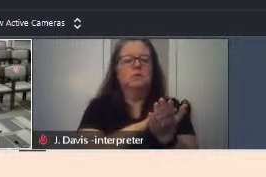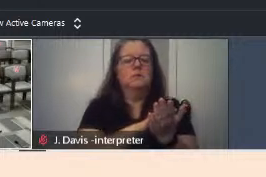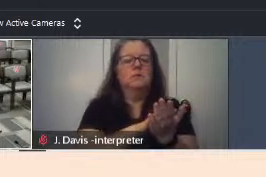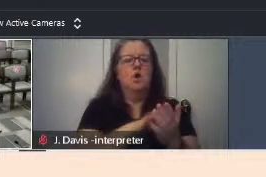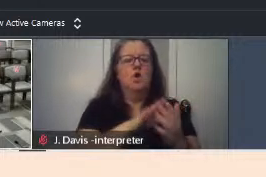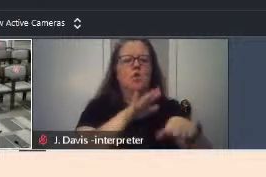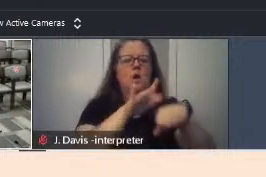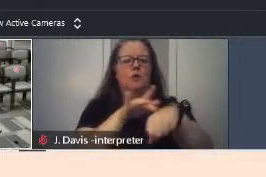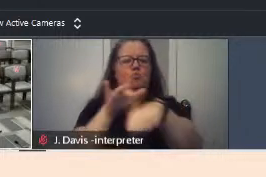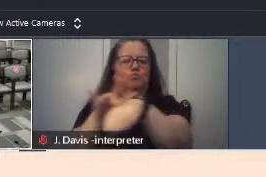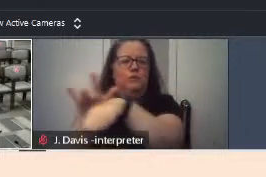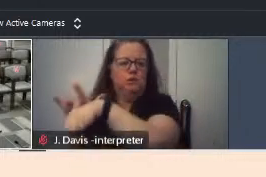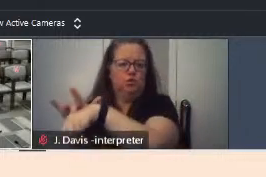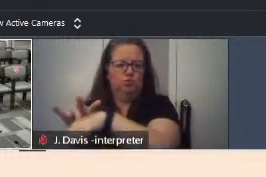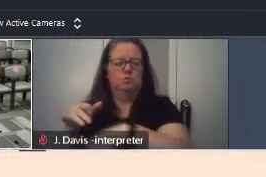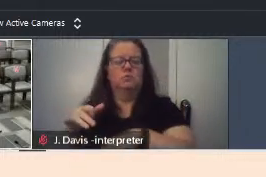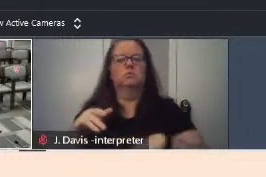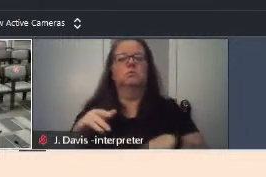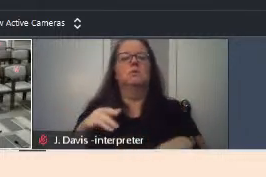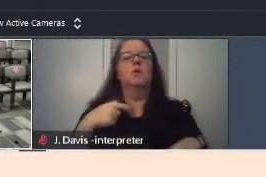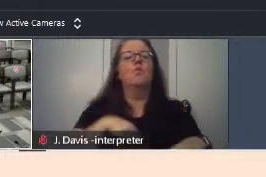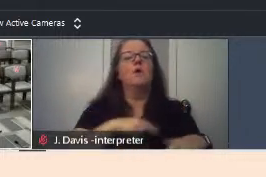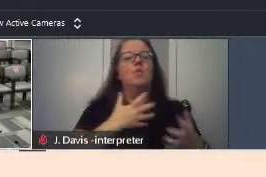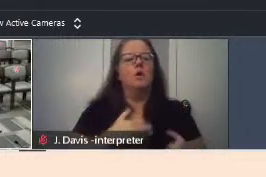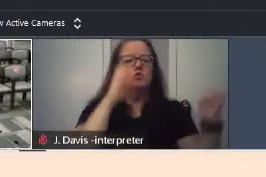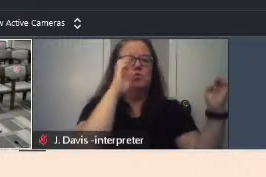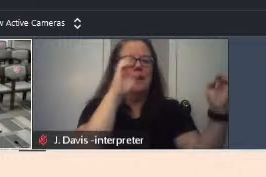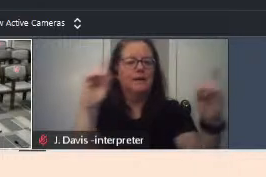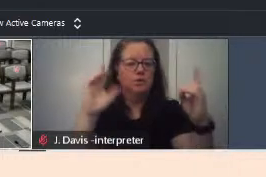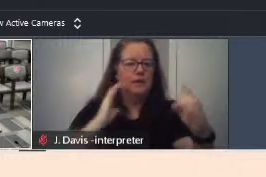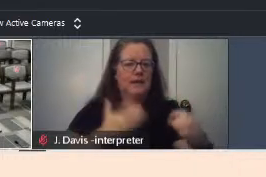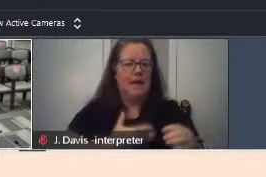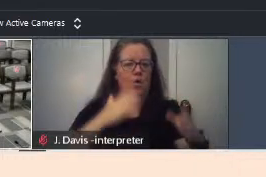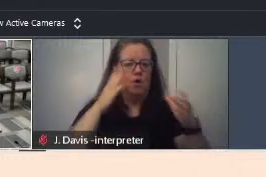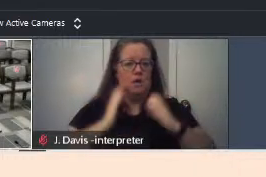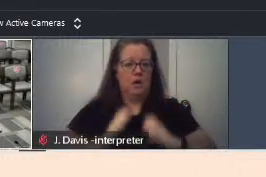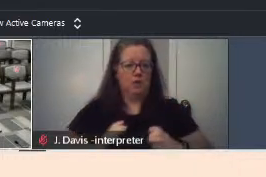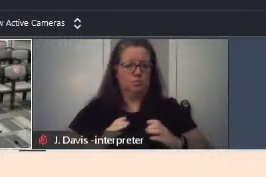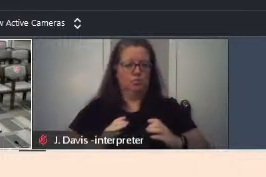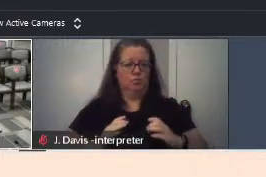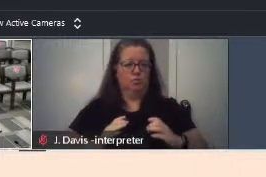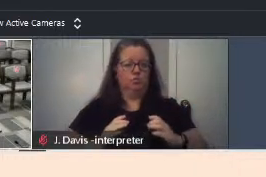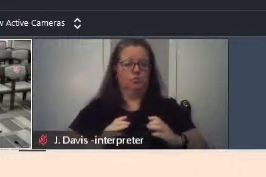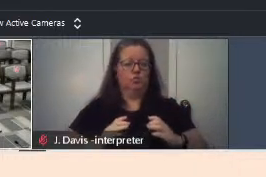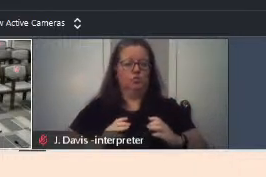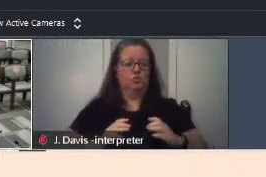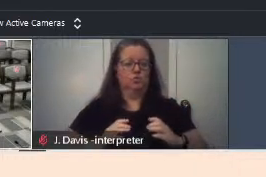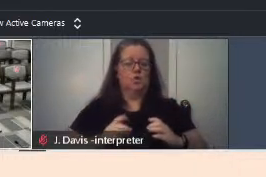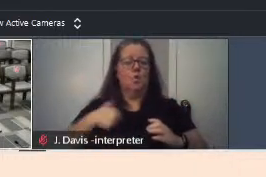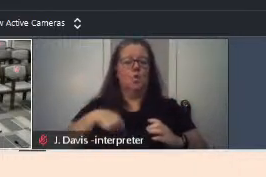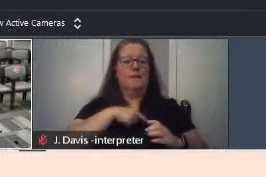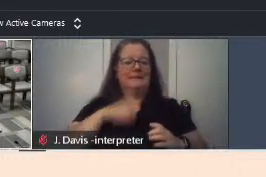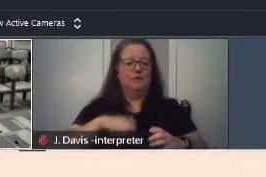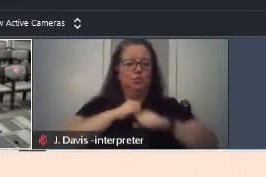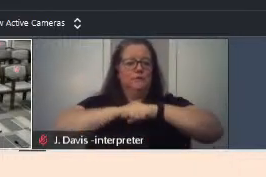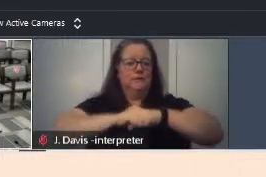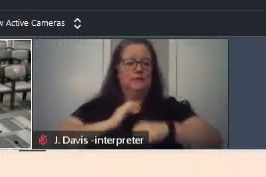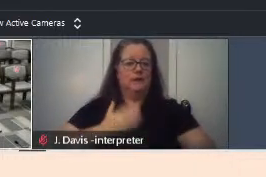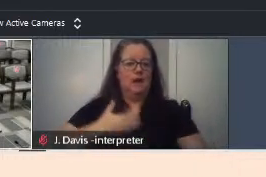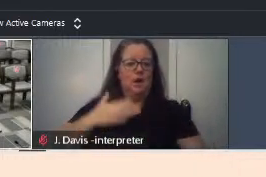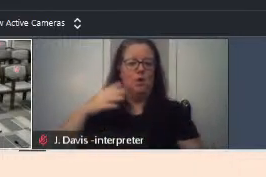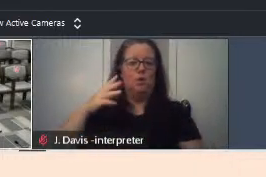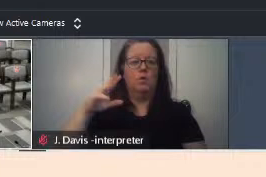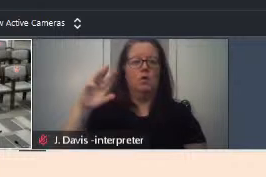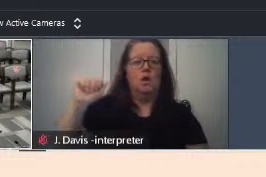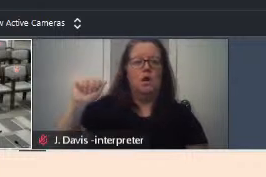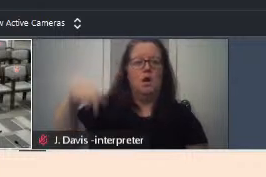it's very important to educate our customers that we need to protect our aquifer. So